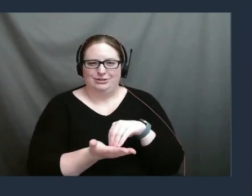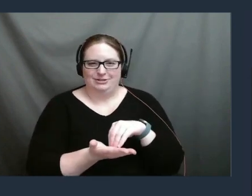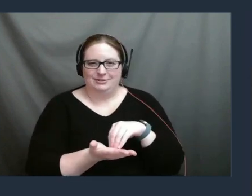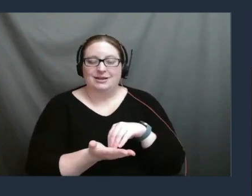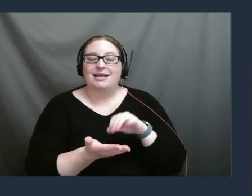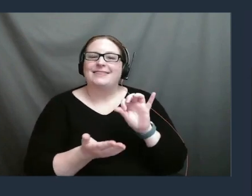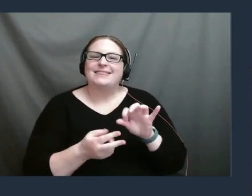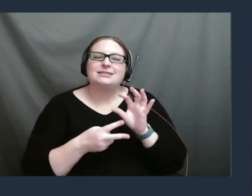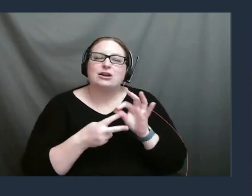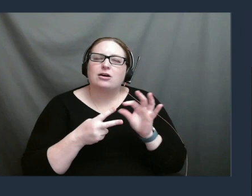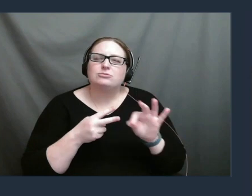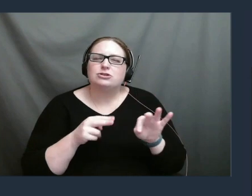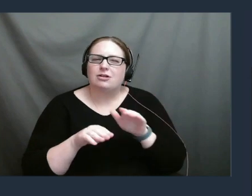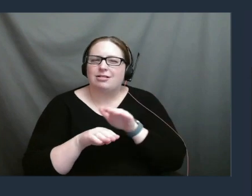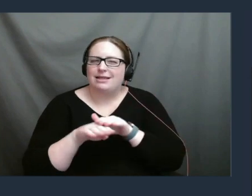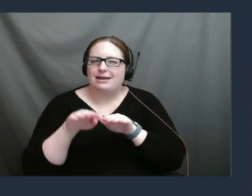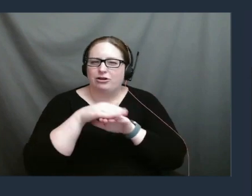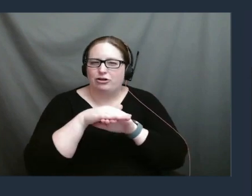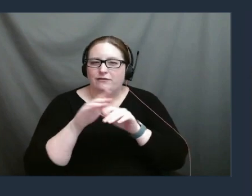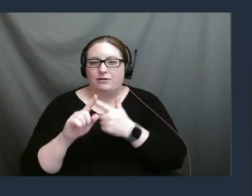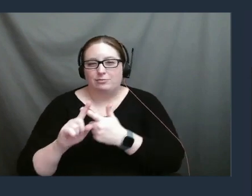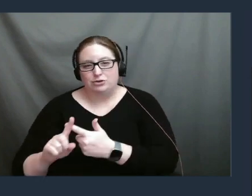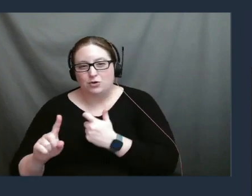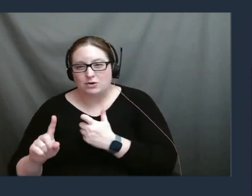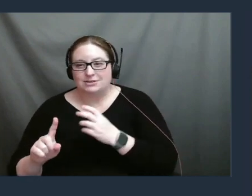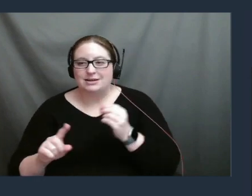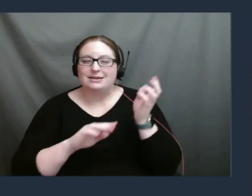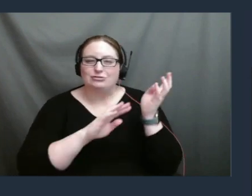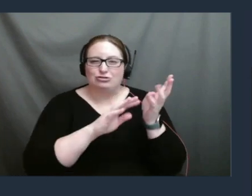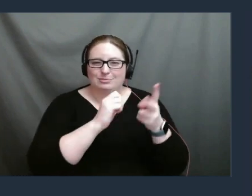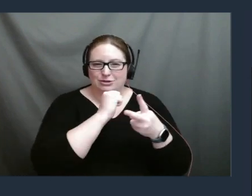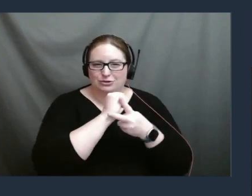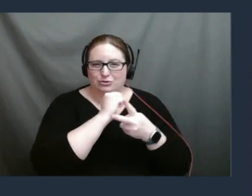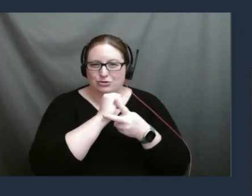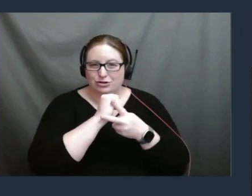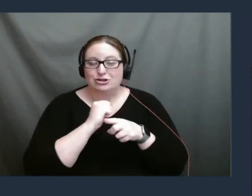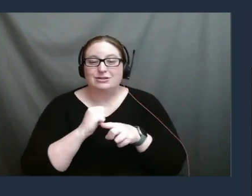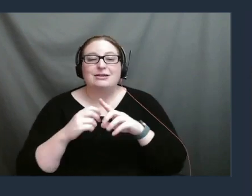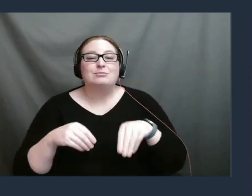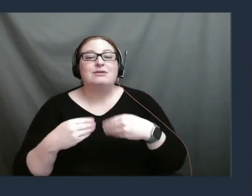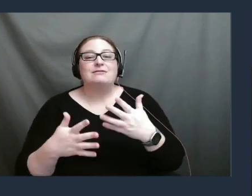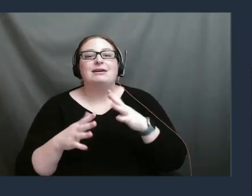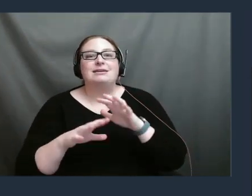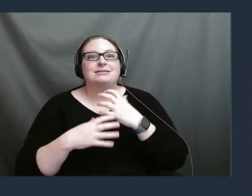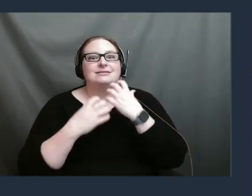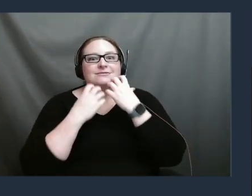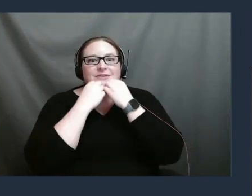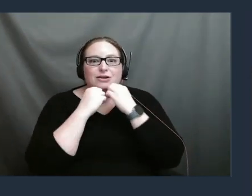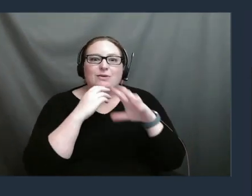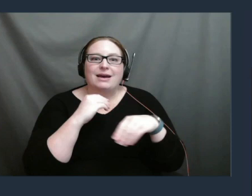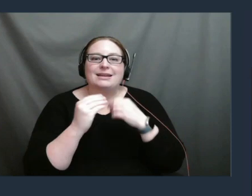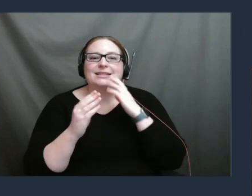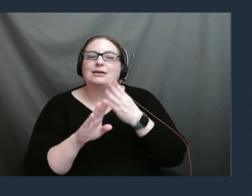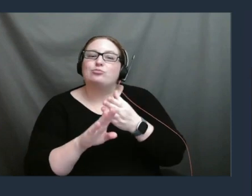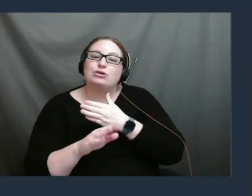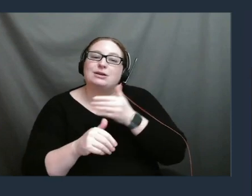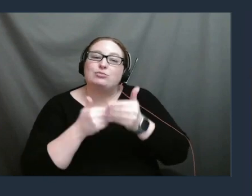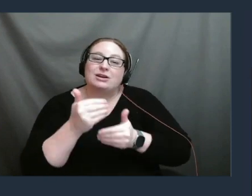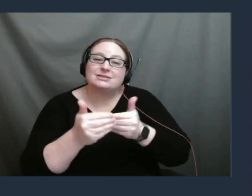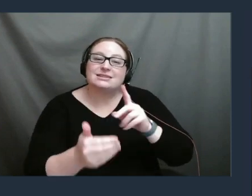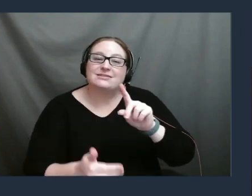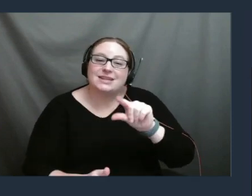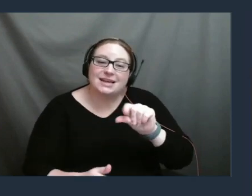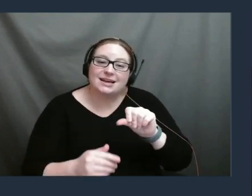optional layer between the source and the streaming storage that provides value-added services such as pre-processing of data,